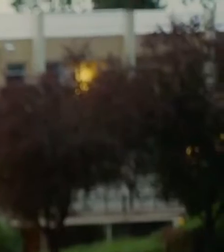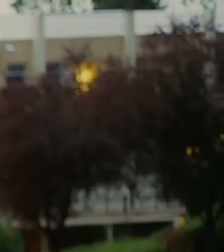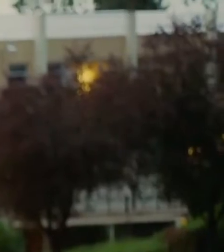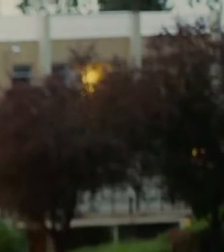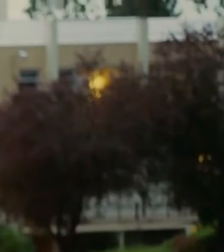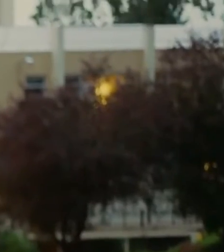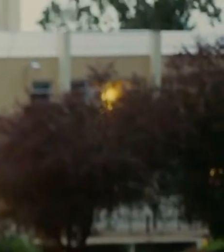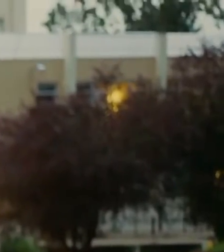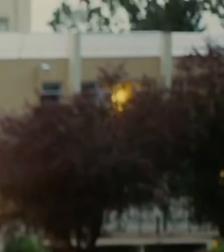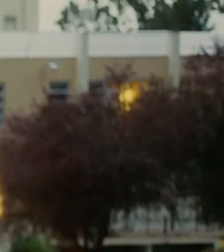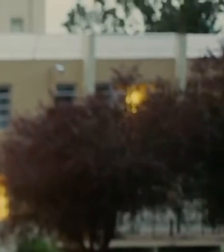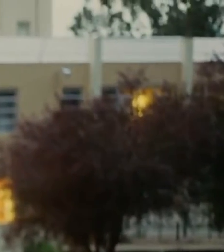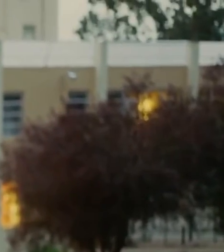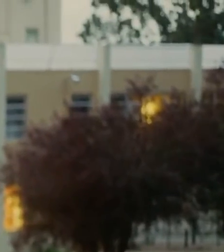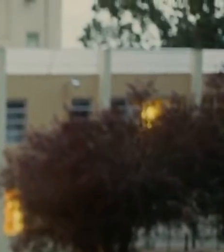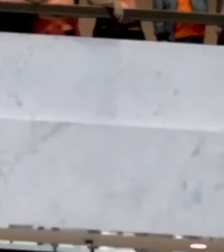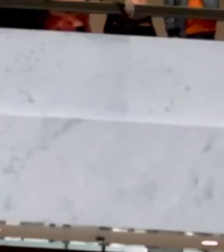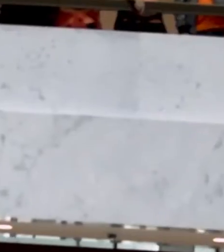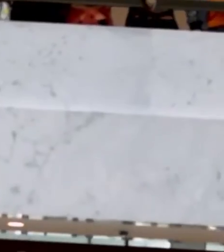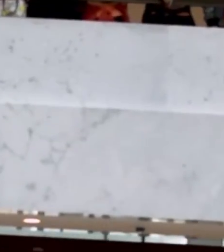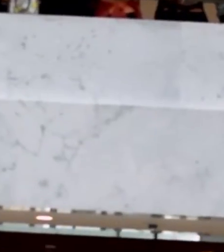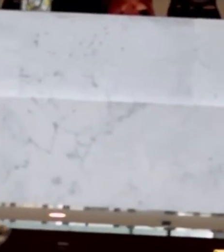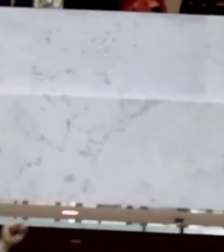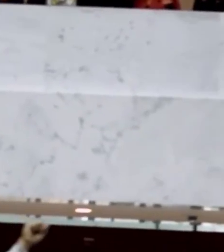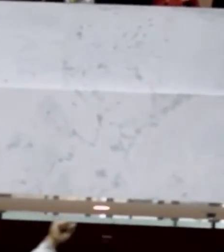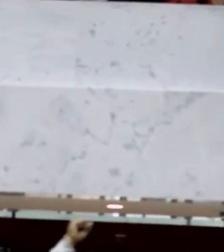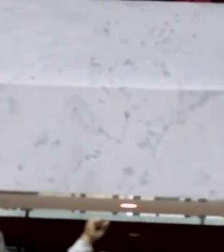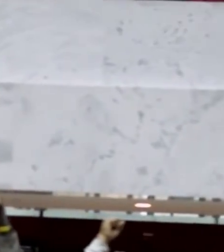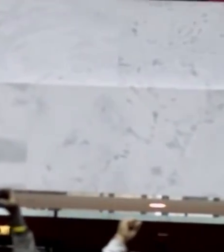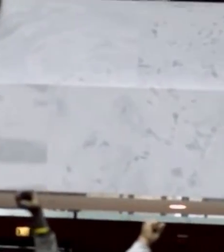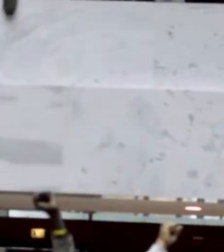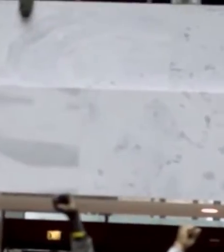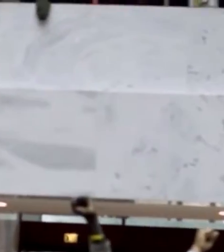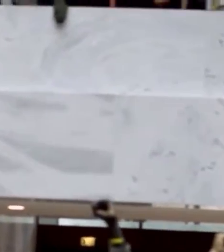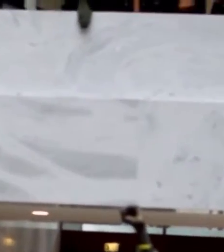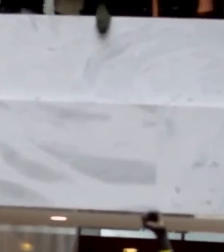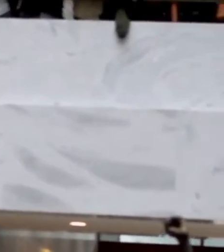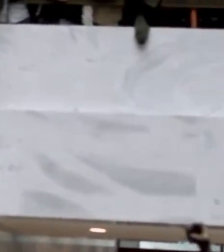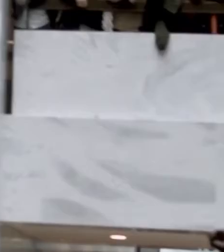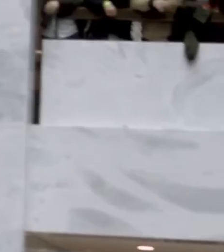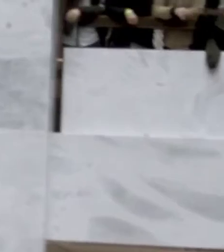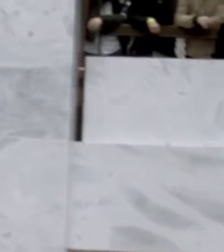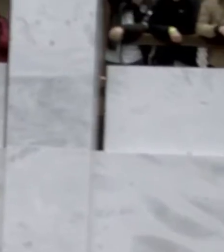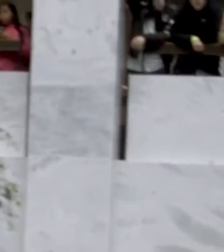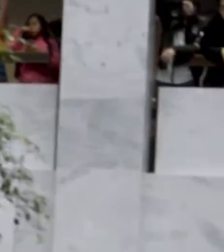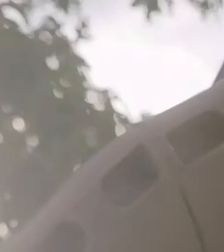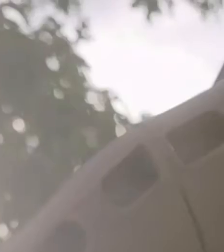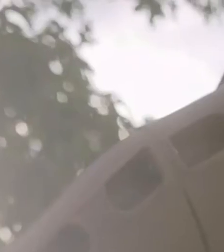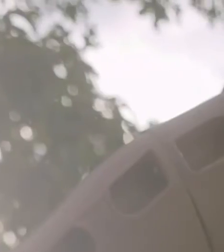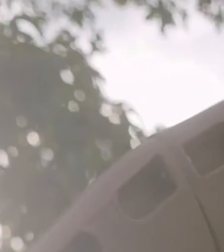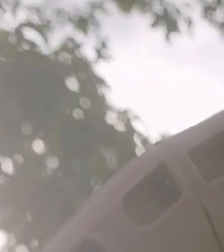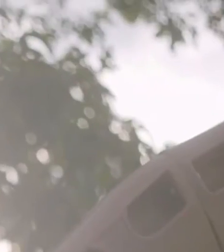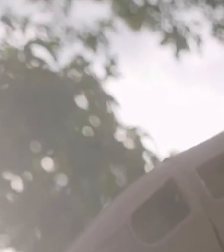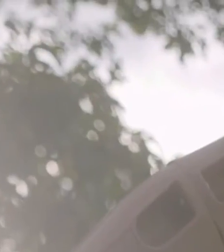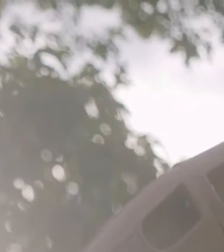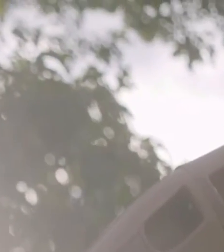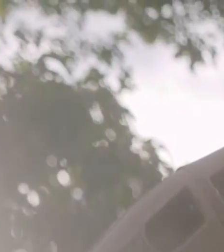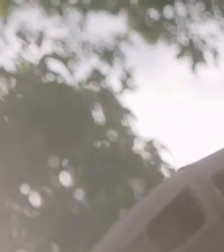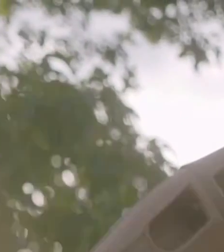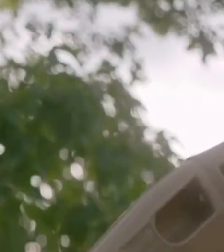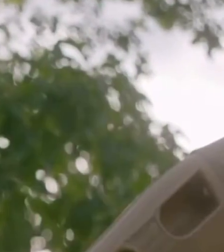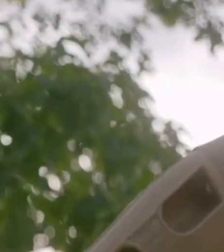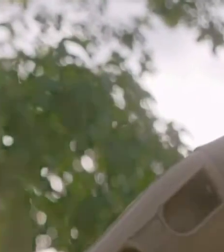Living undocumented has never been easy. As a community, we have faced insurmountable challenges on the road to creating a life